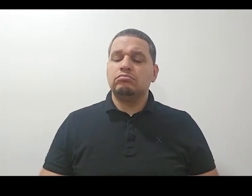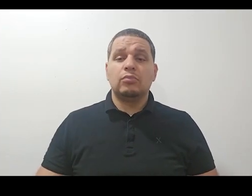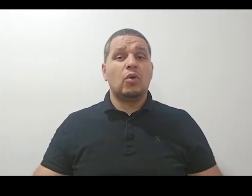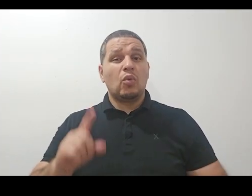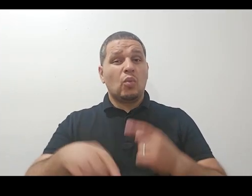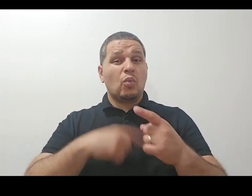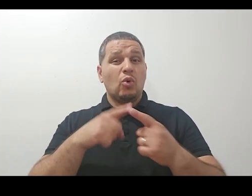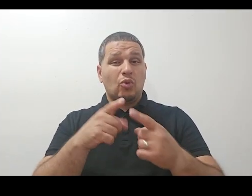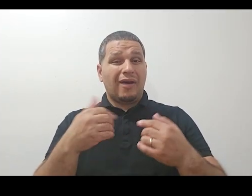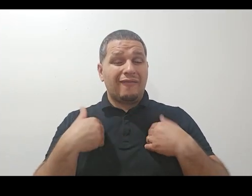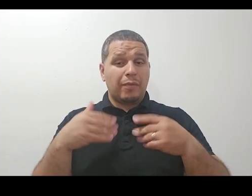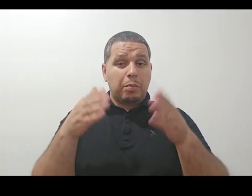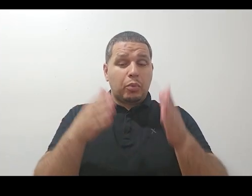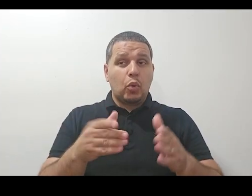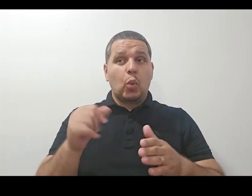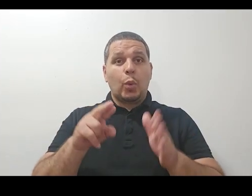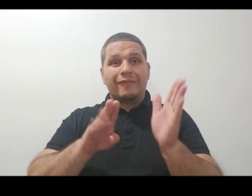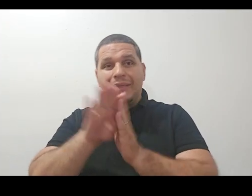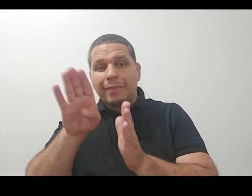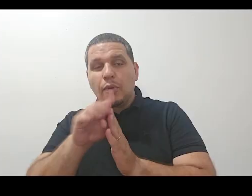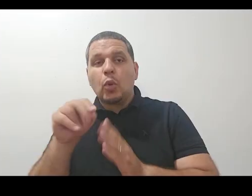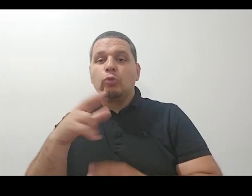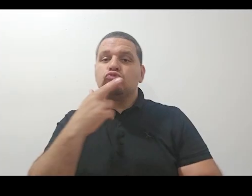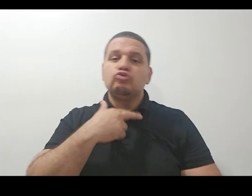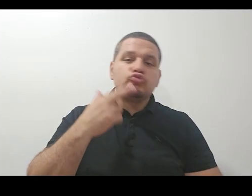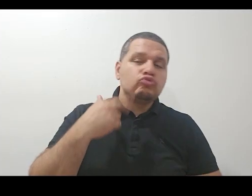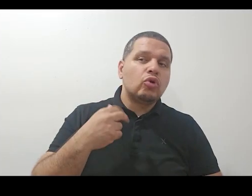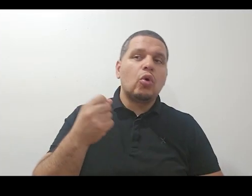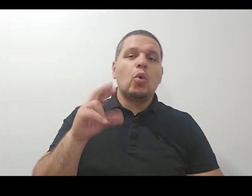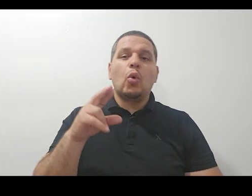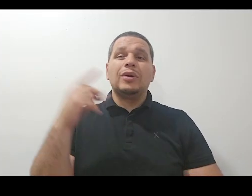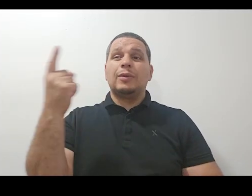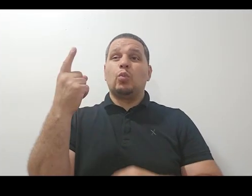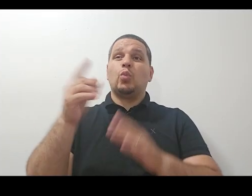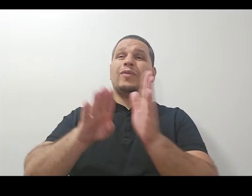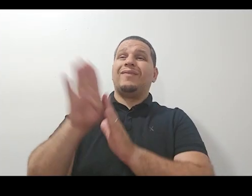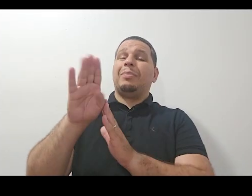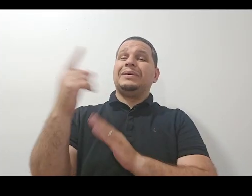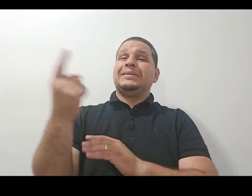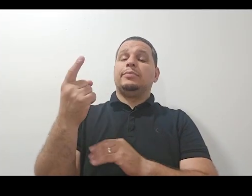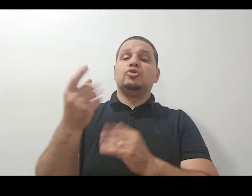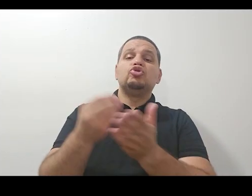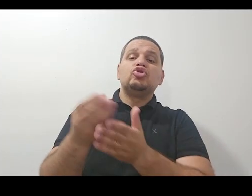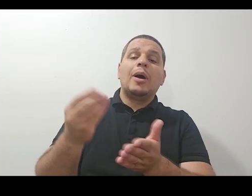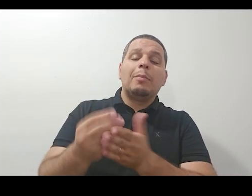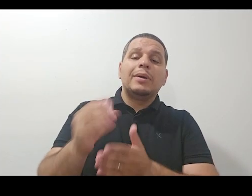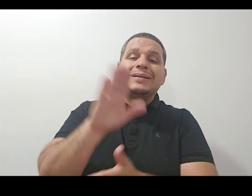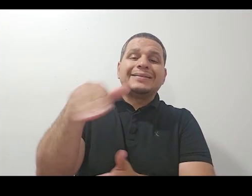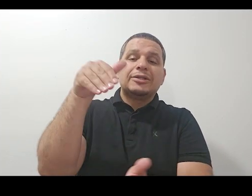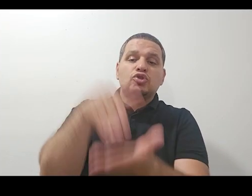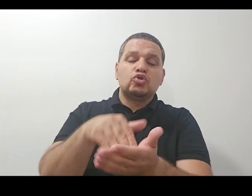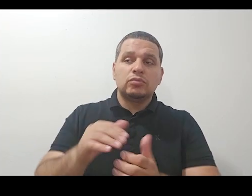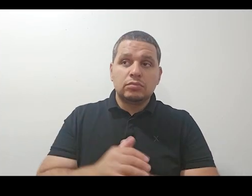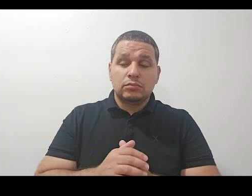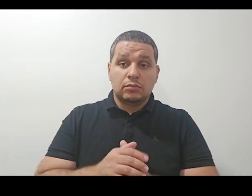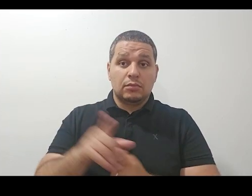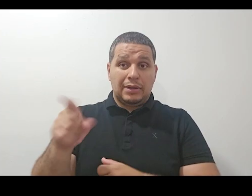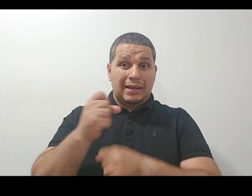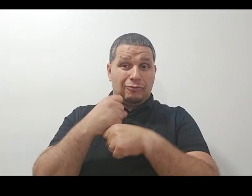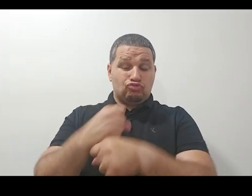you have a person or a developer or a restaurateur or someone who's developing a shopping